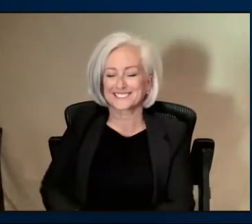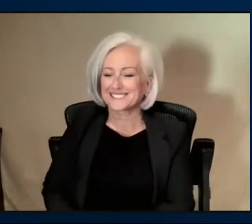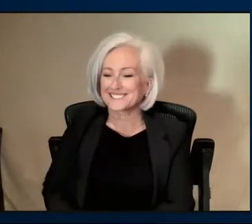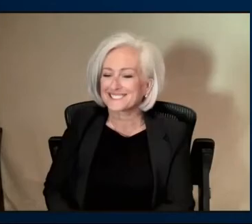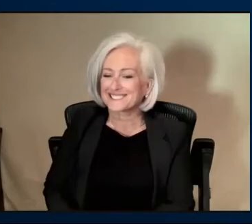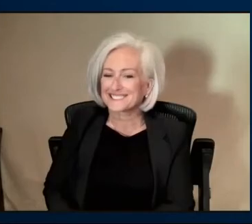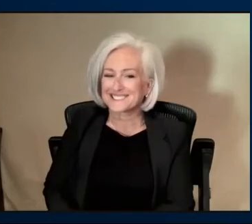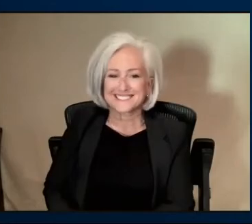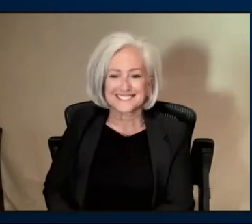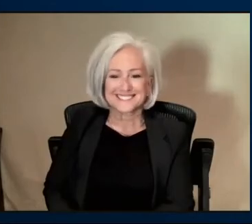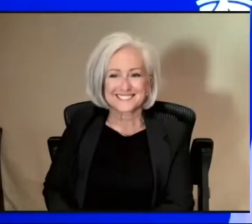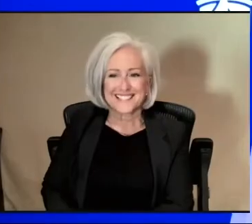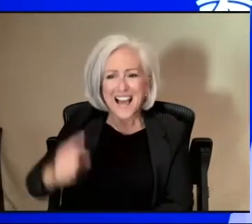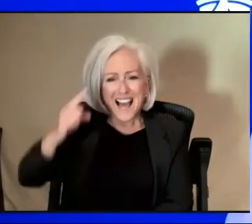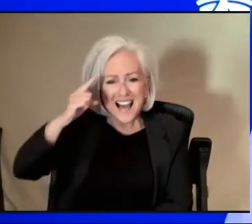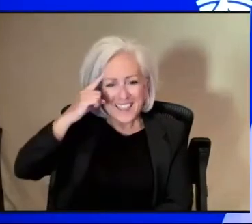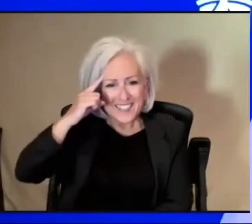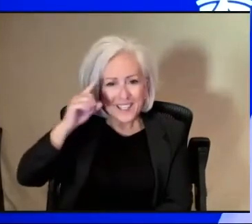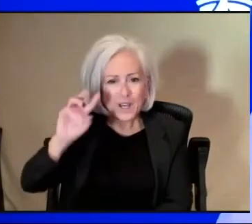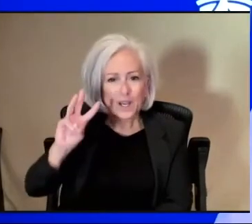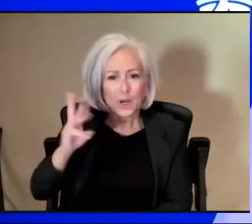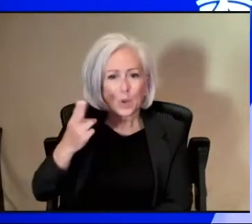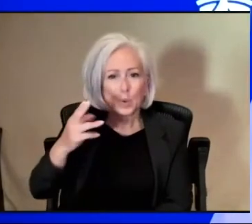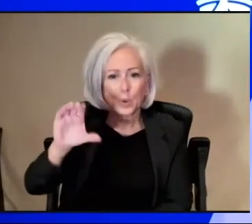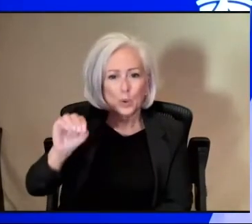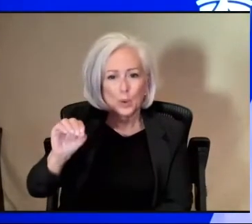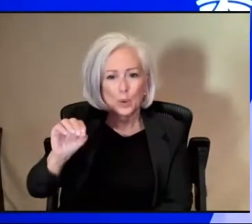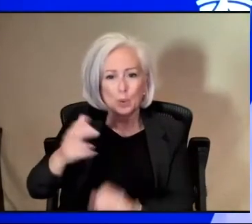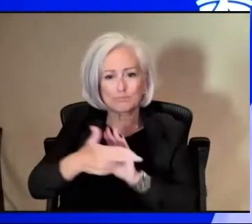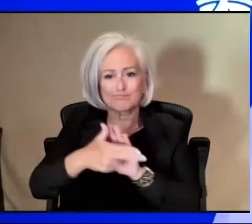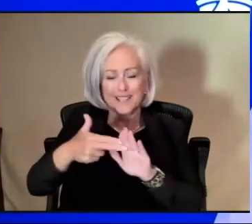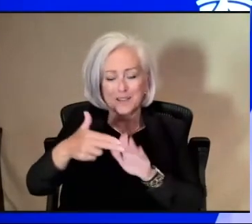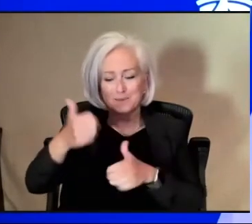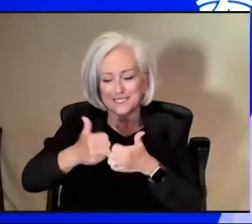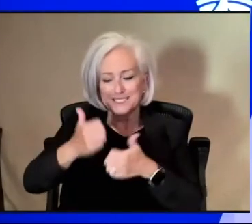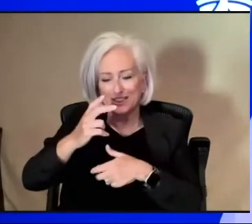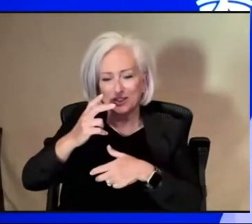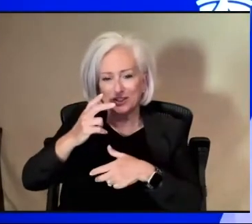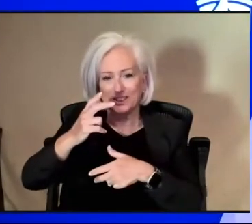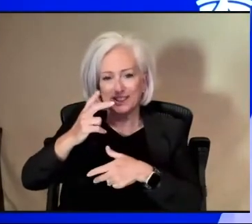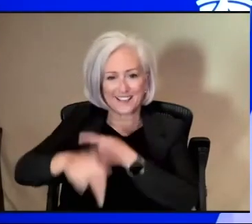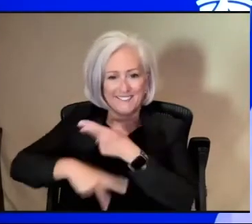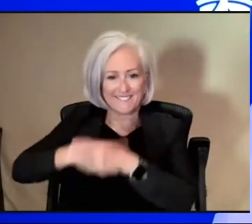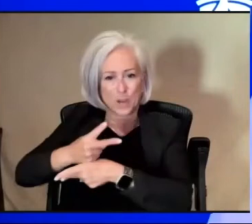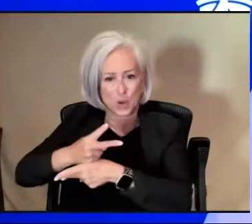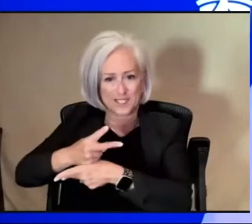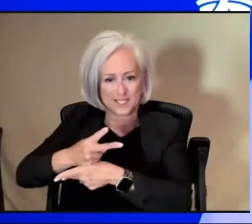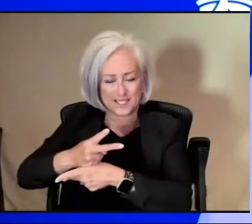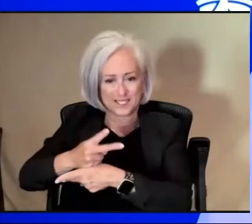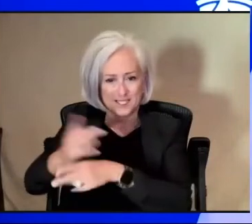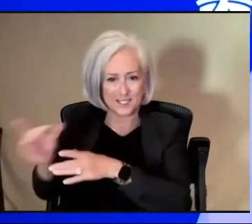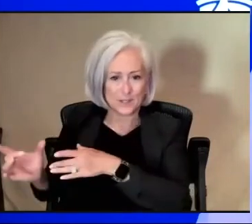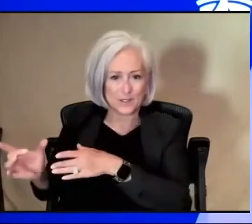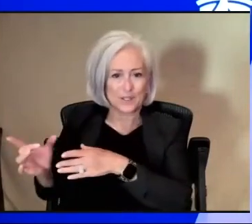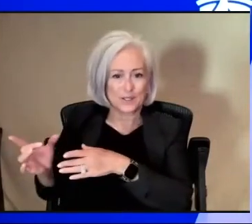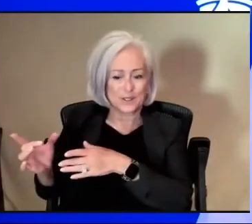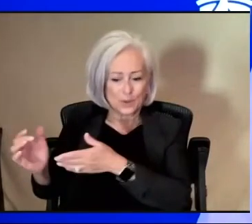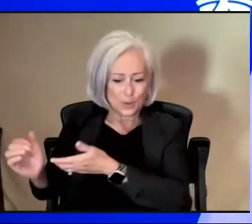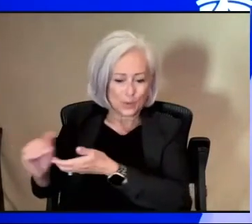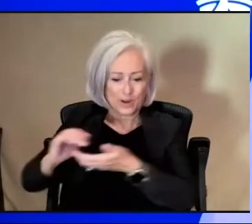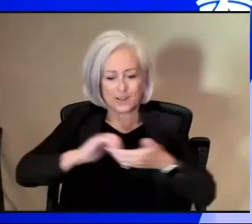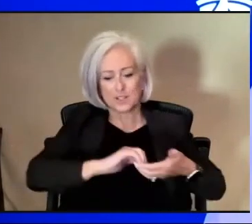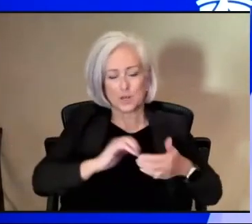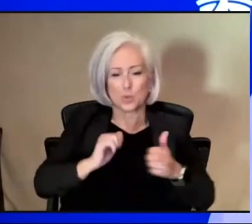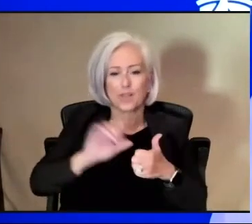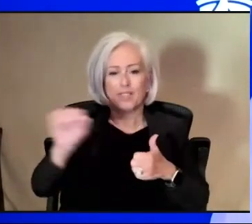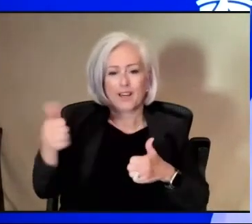I believe it's the World Health Organization in concert with, other experts around the world,